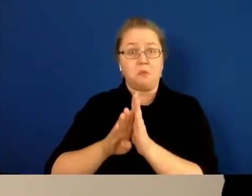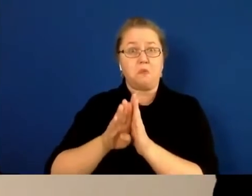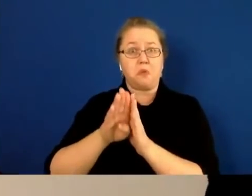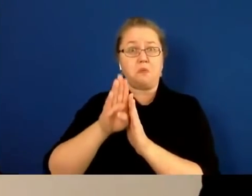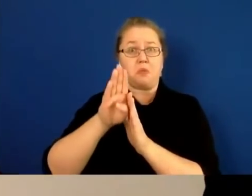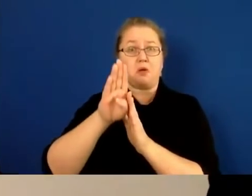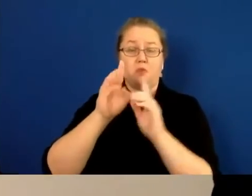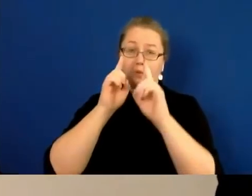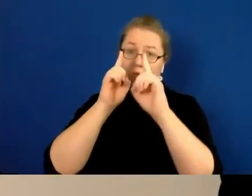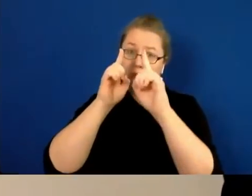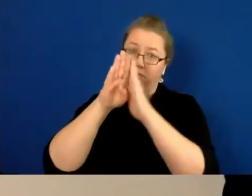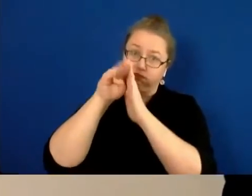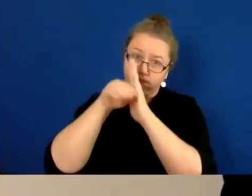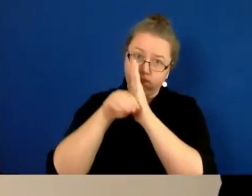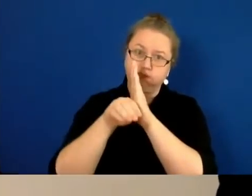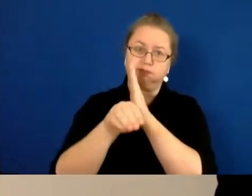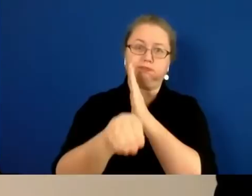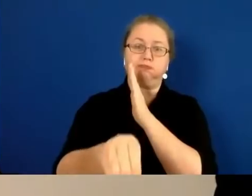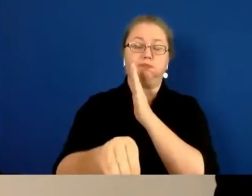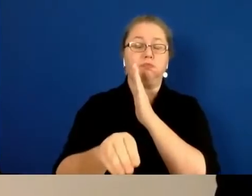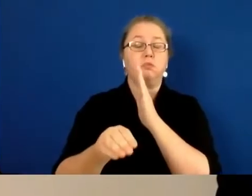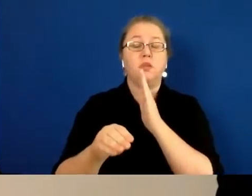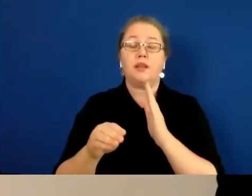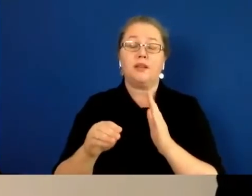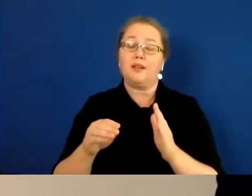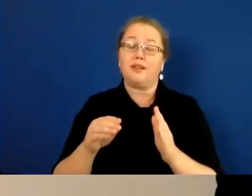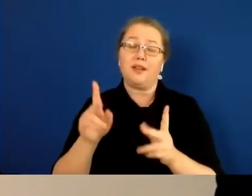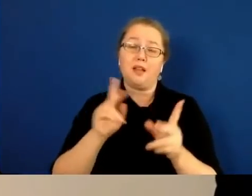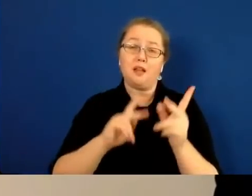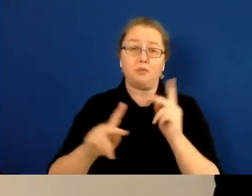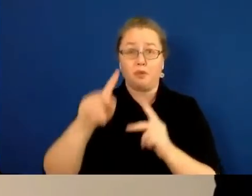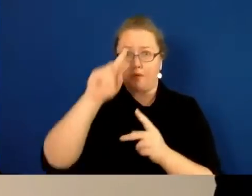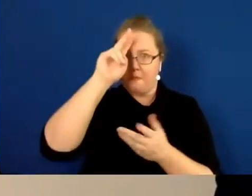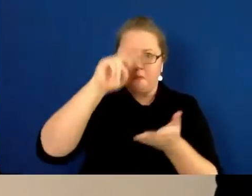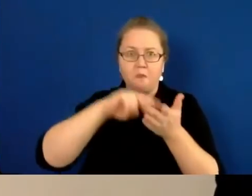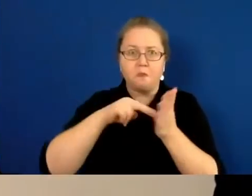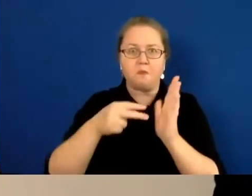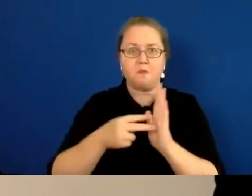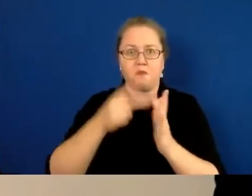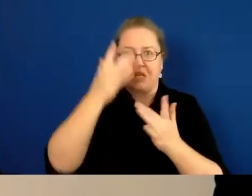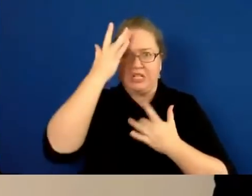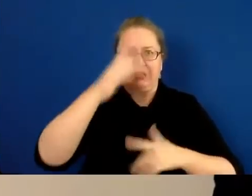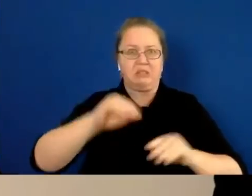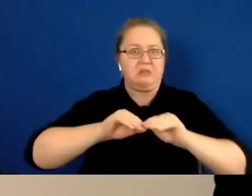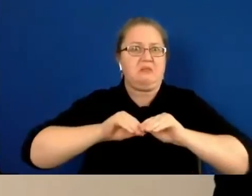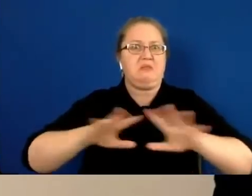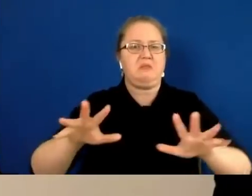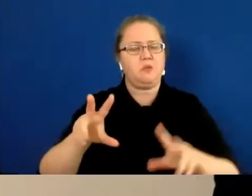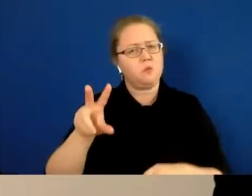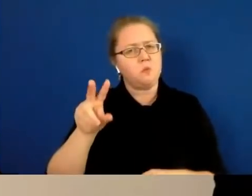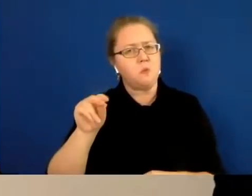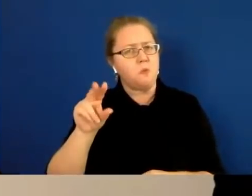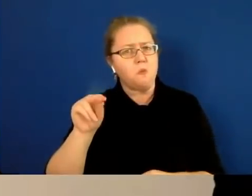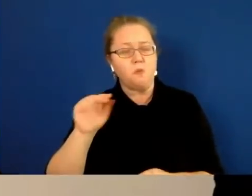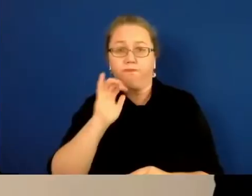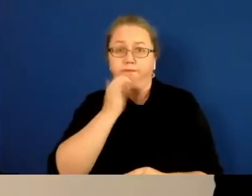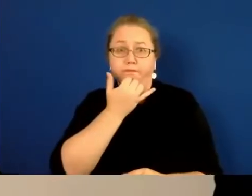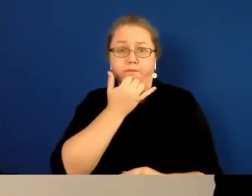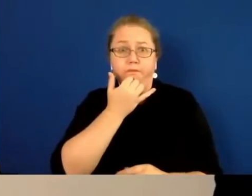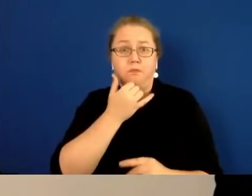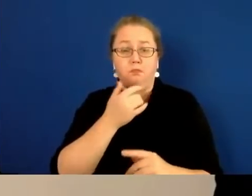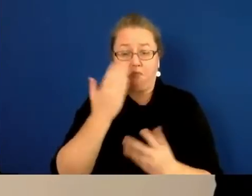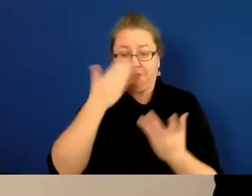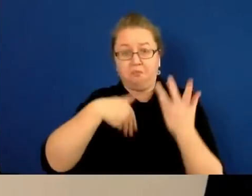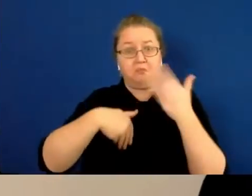norms. And it's not how we would normally spend some of these important celebrations together. But it is how we need to socialize